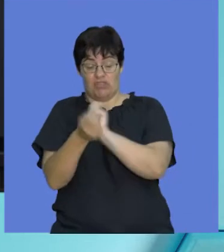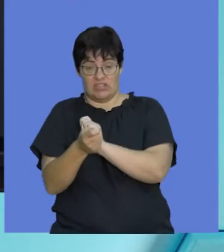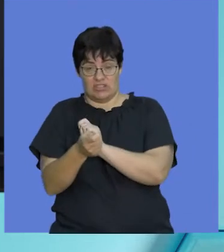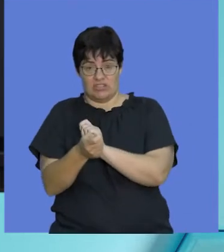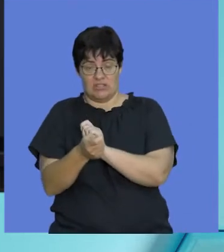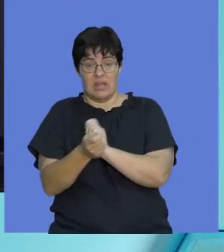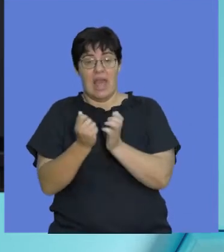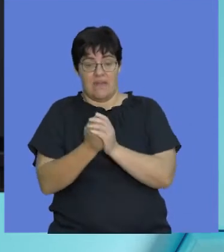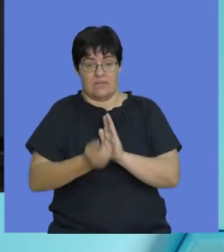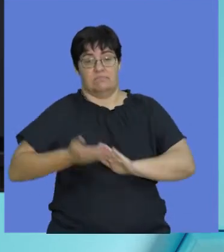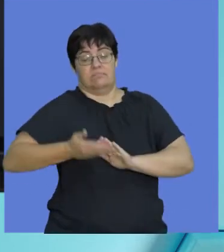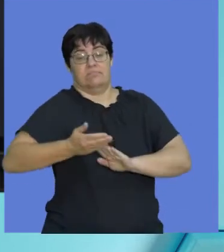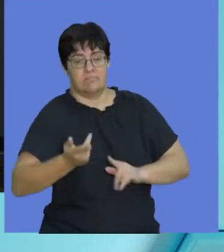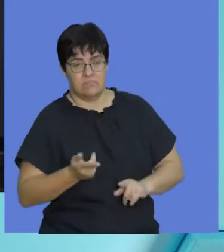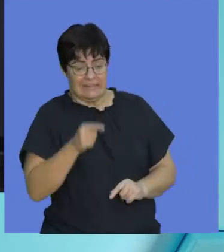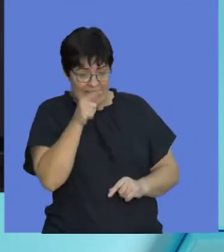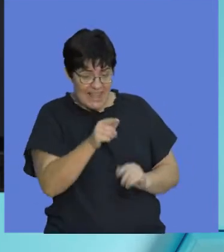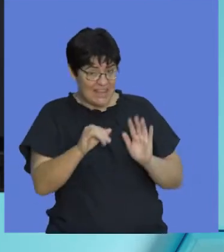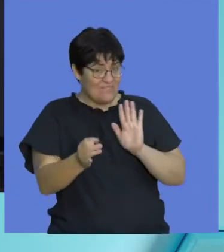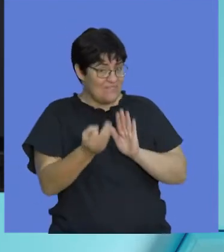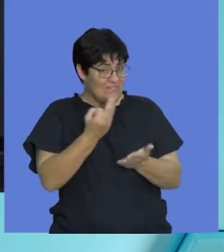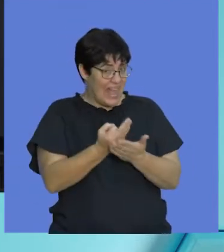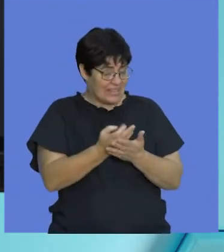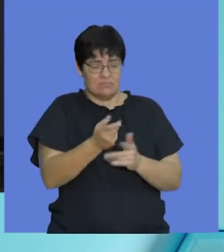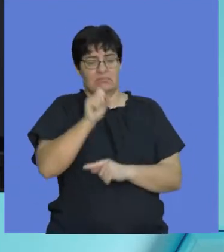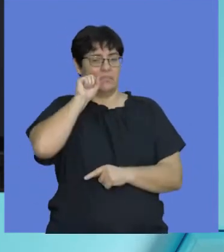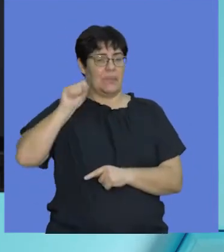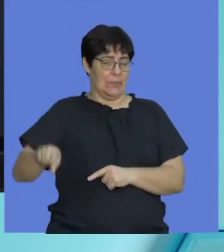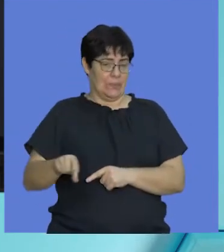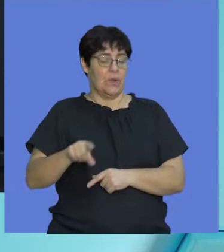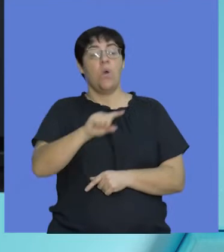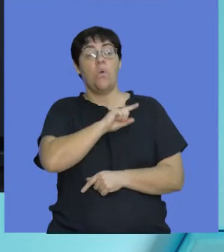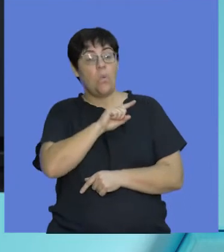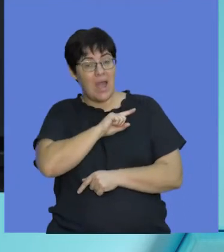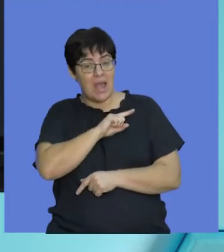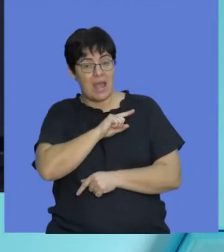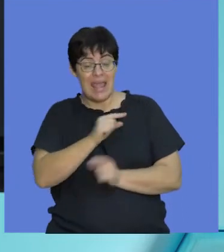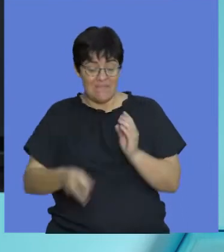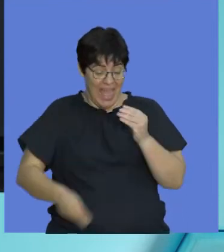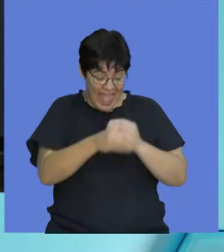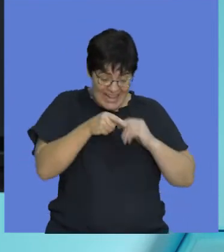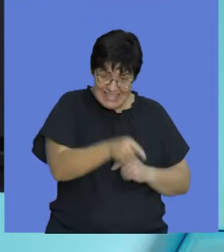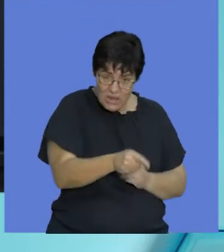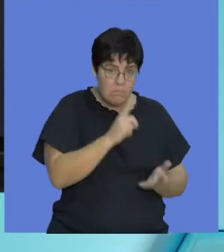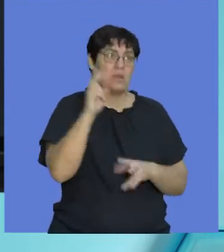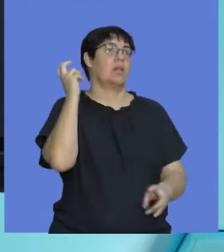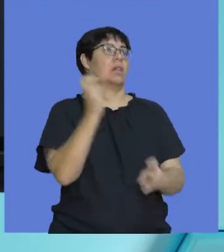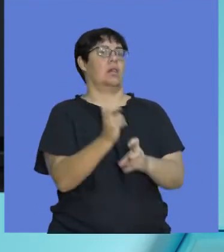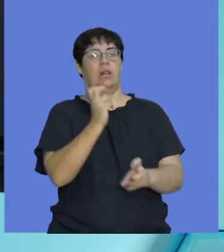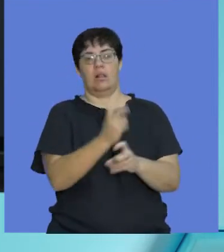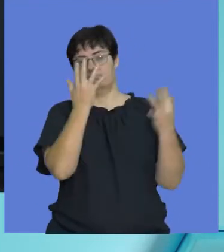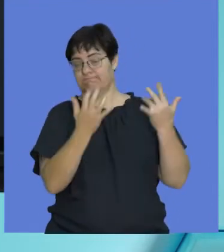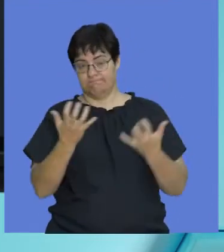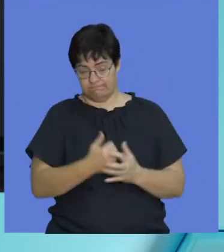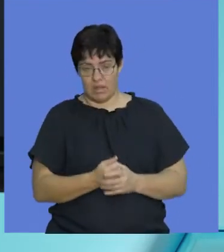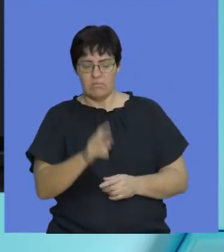velocity changes, there's acceleration. We're going to ignore that, okay? Because it makes the calculations very difficult. So we're going to